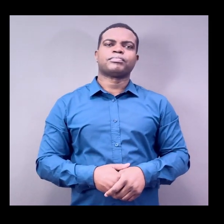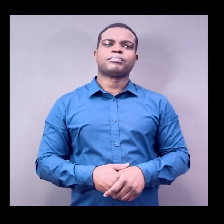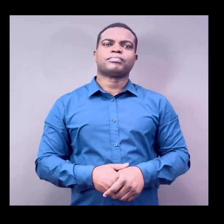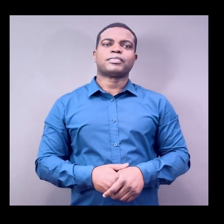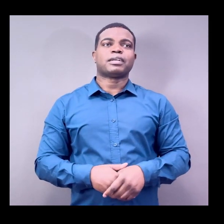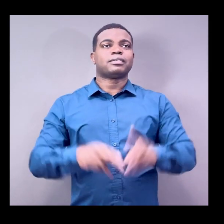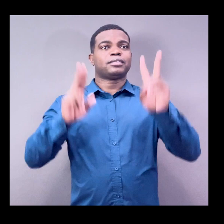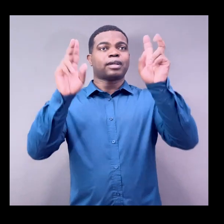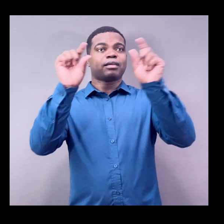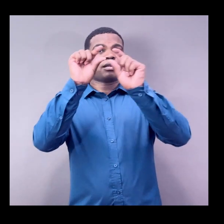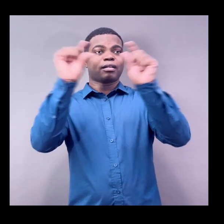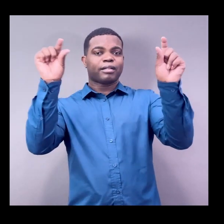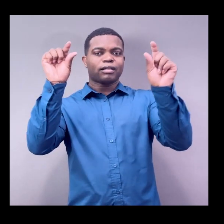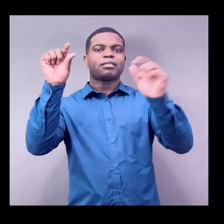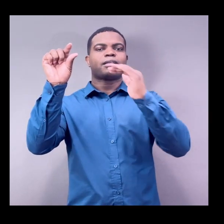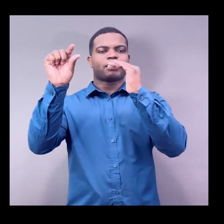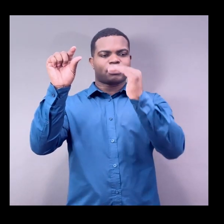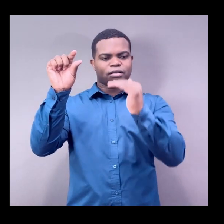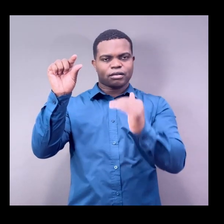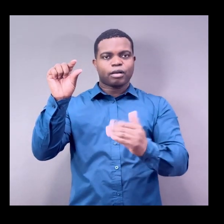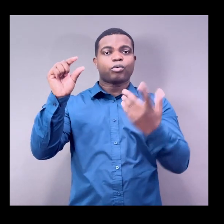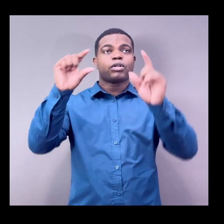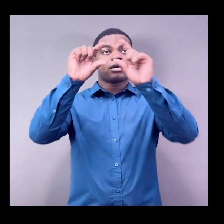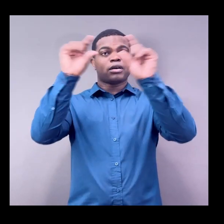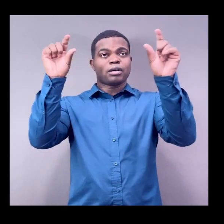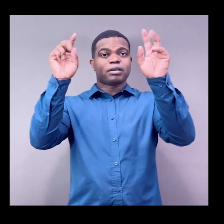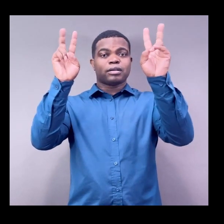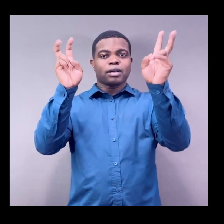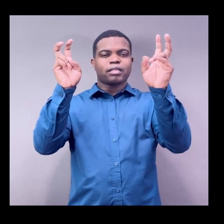title. So subtitle